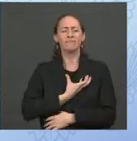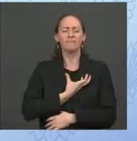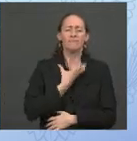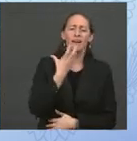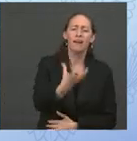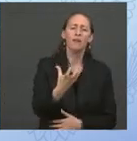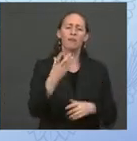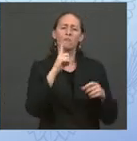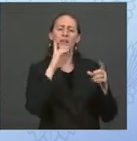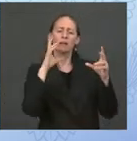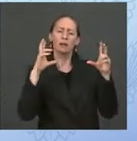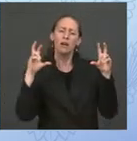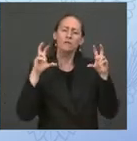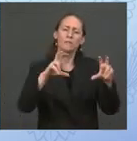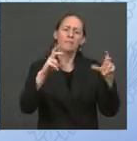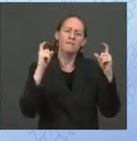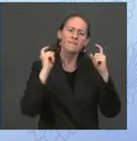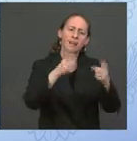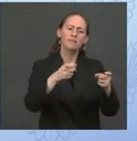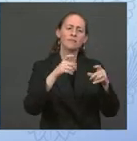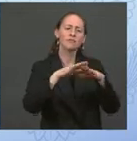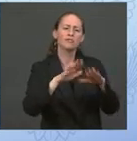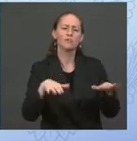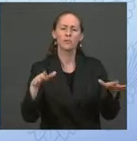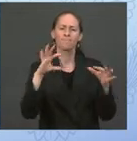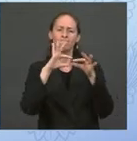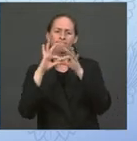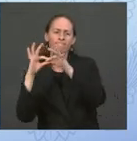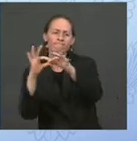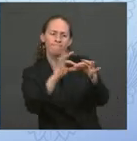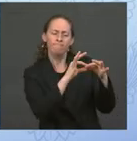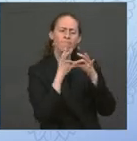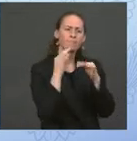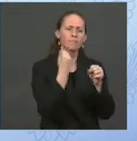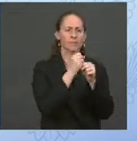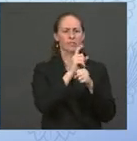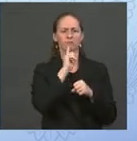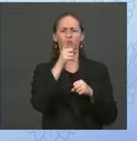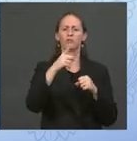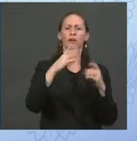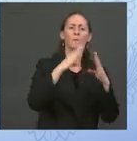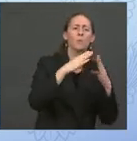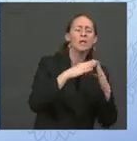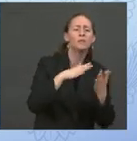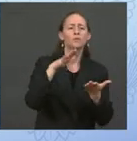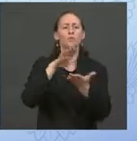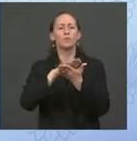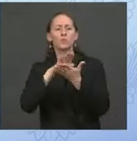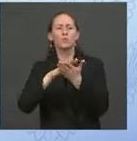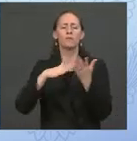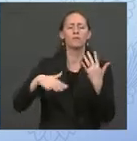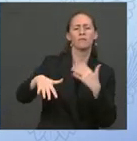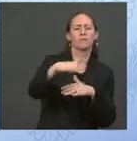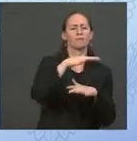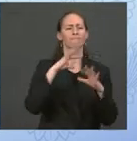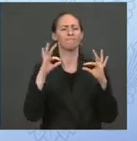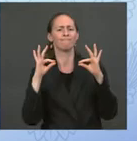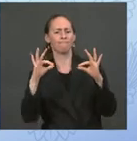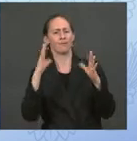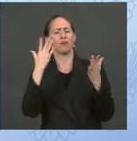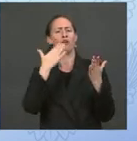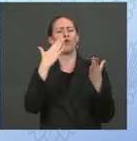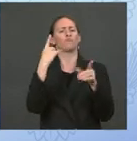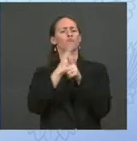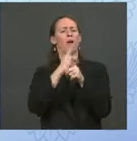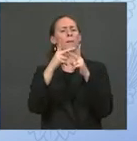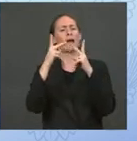neighbors to make their school communities vibrant places to learn. I've always said it shouldn't take a pandemic for